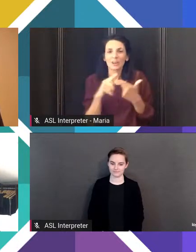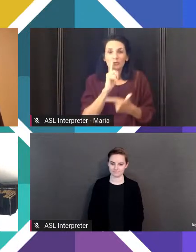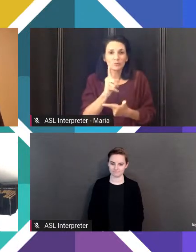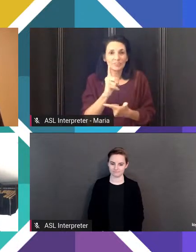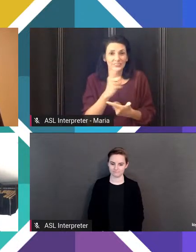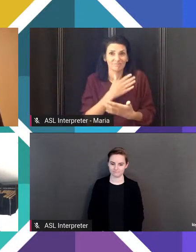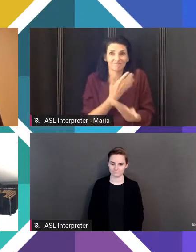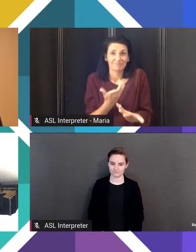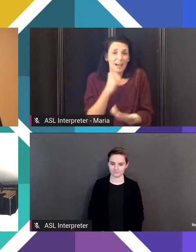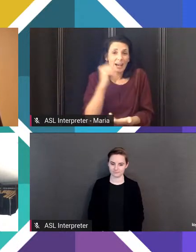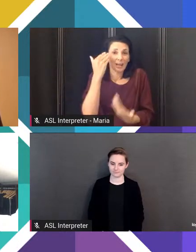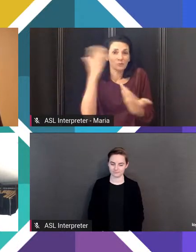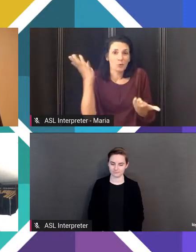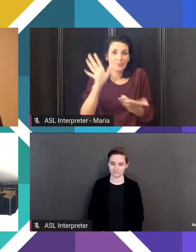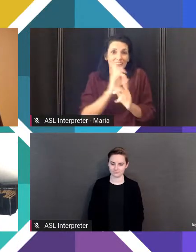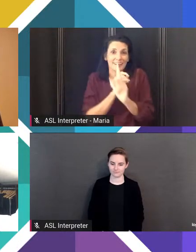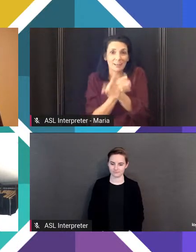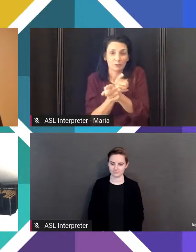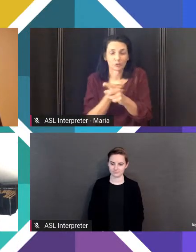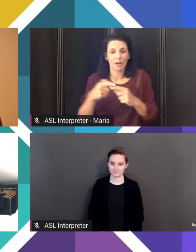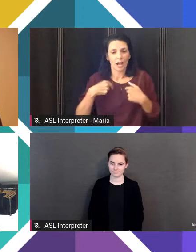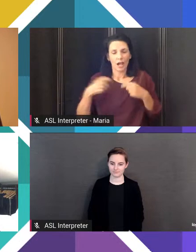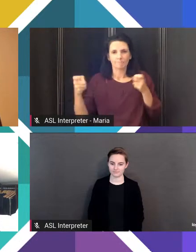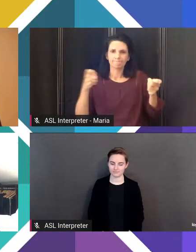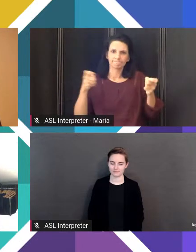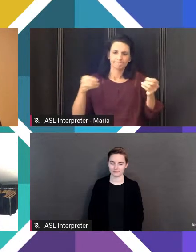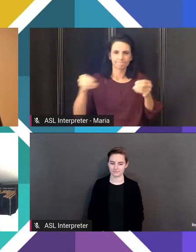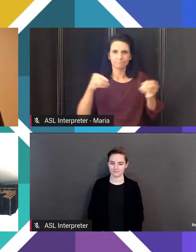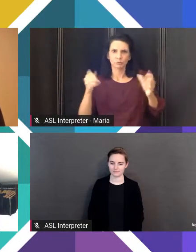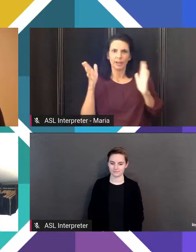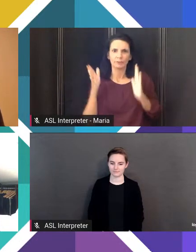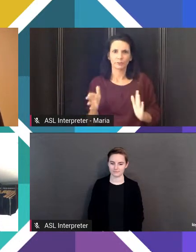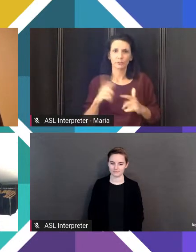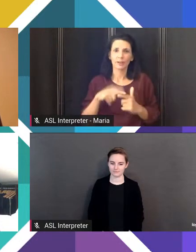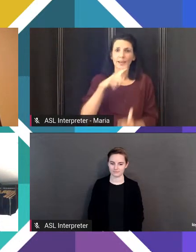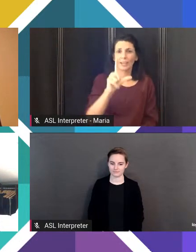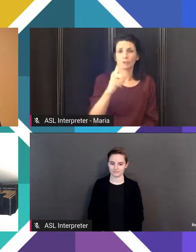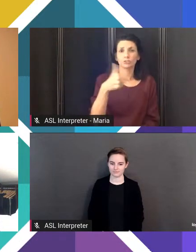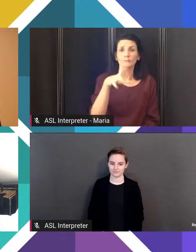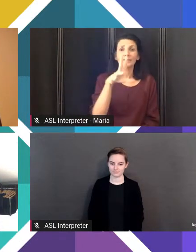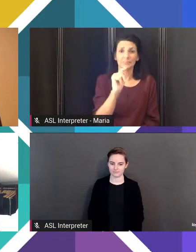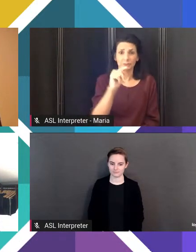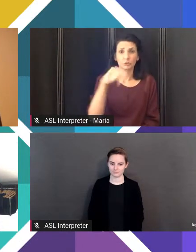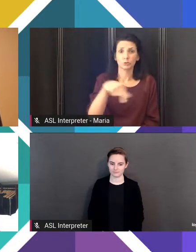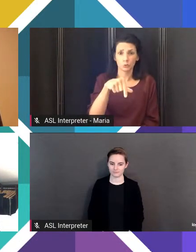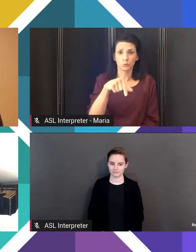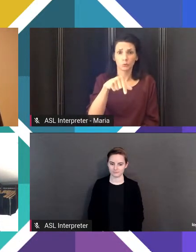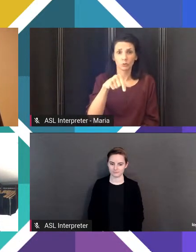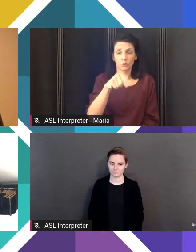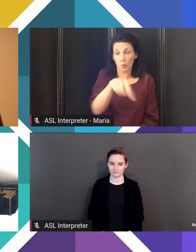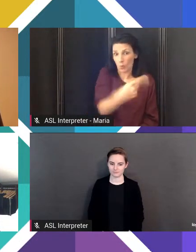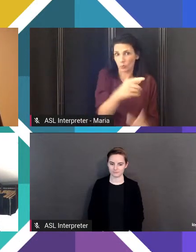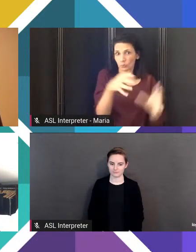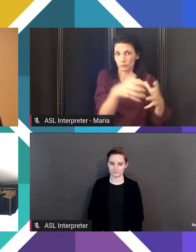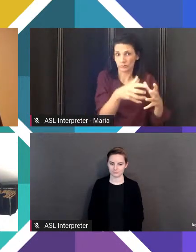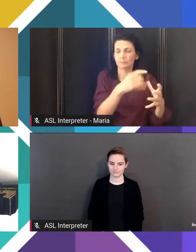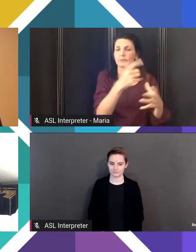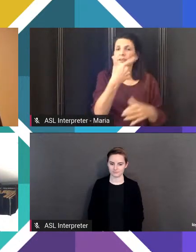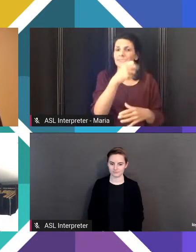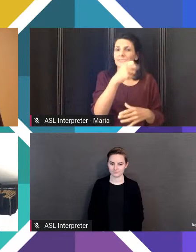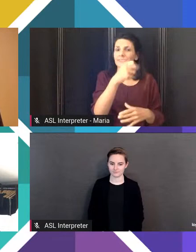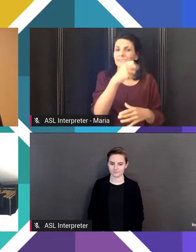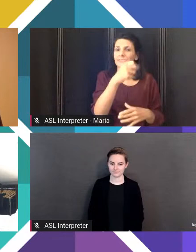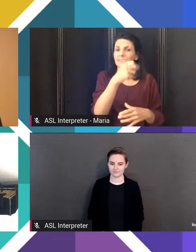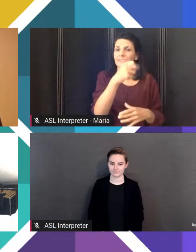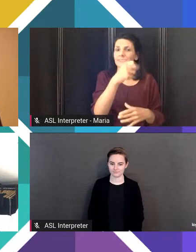I struggle with that question as a curator of a LGBTQ only gallery space that aims to